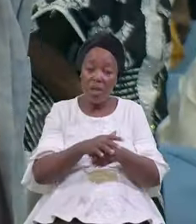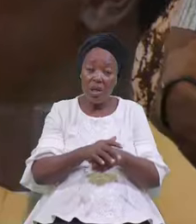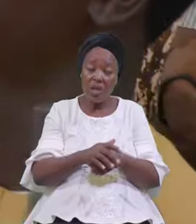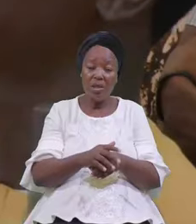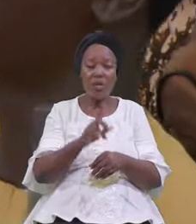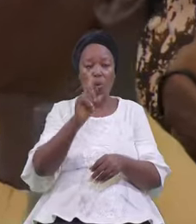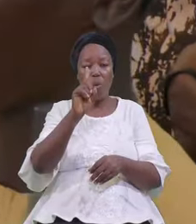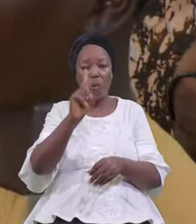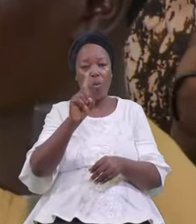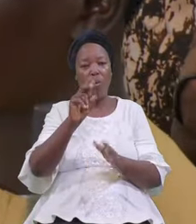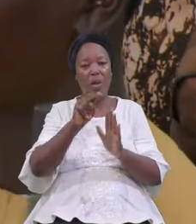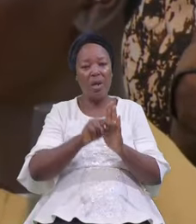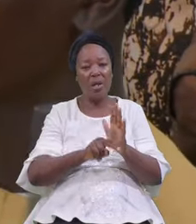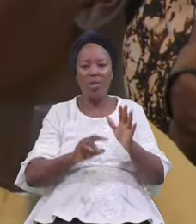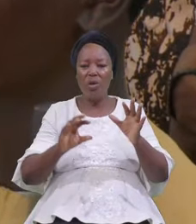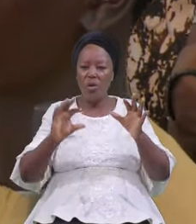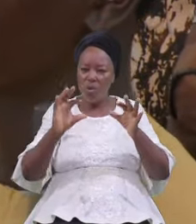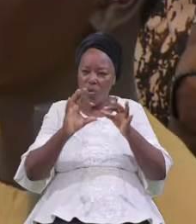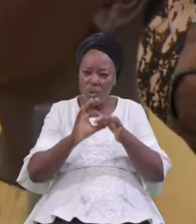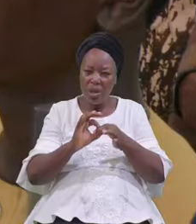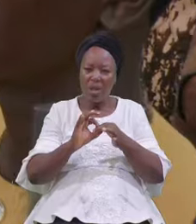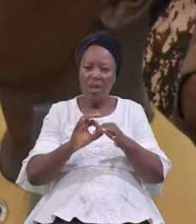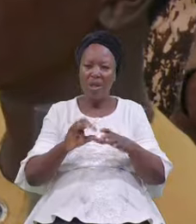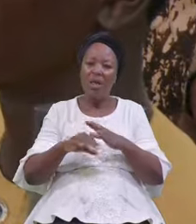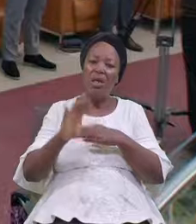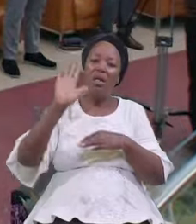in his body, in his church.